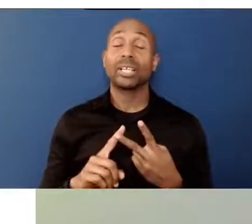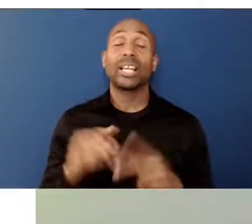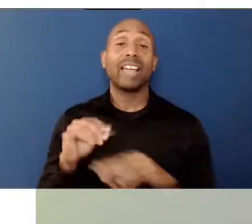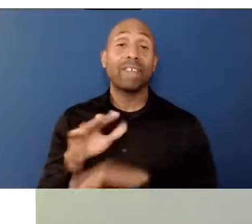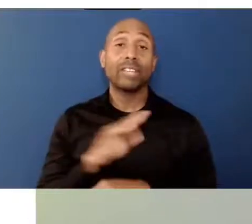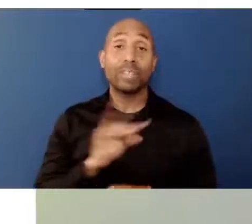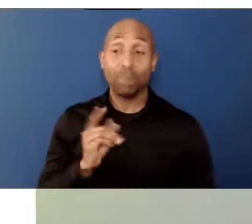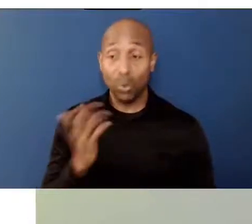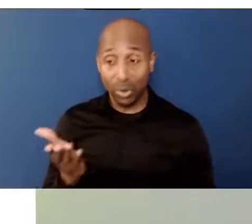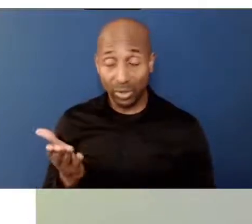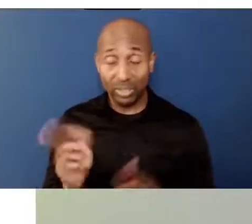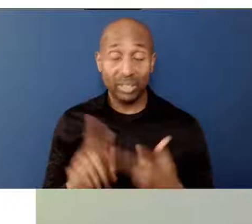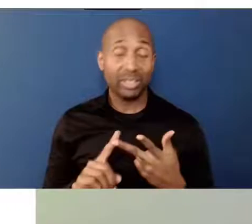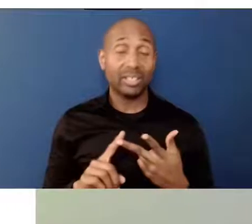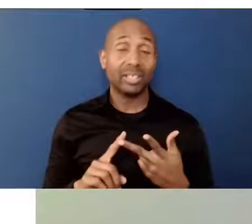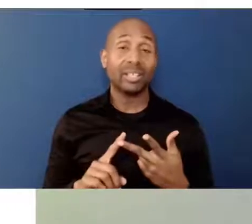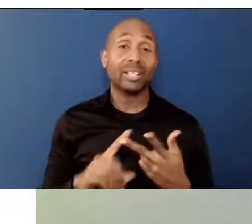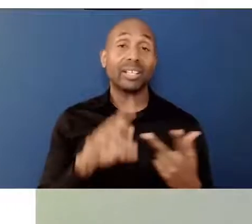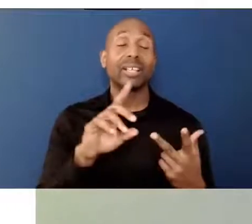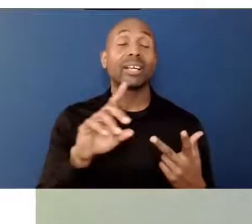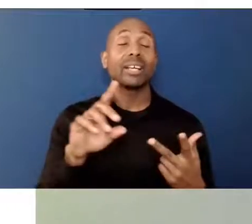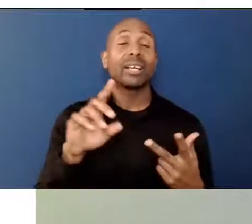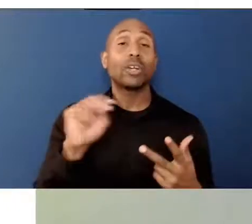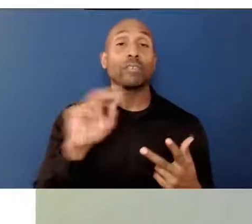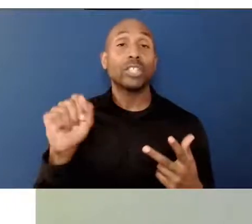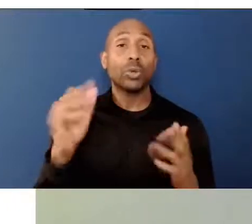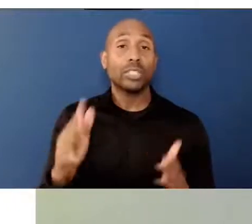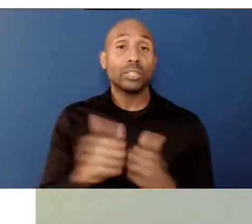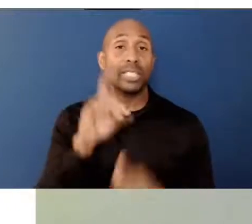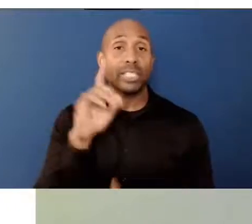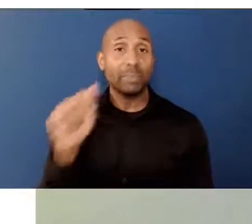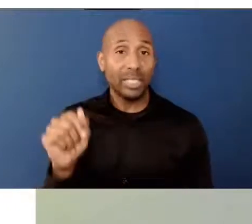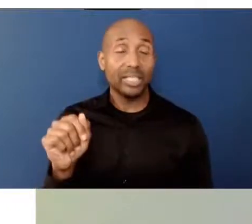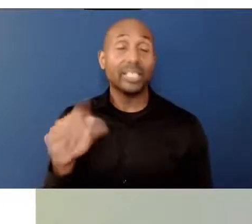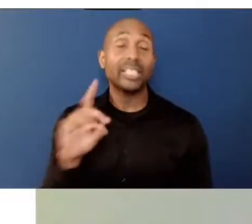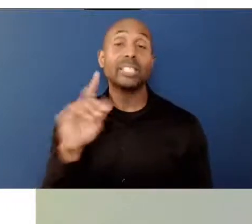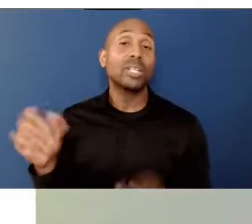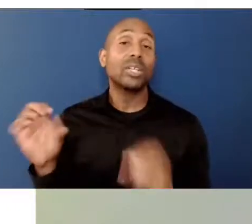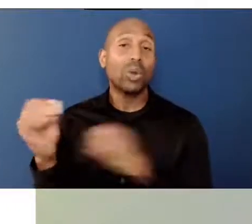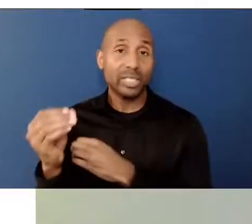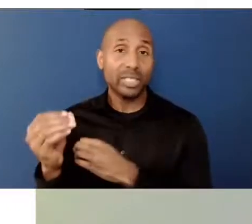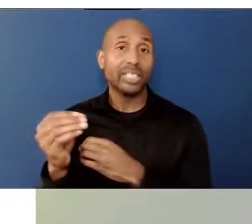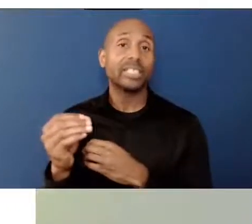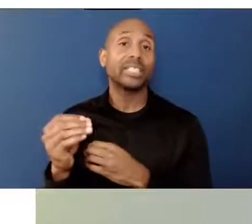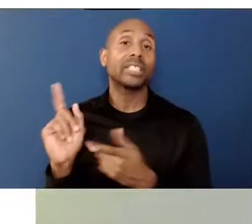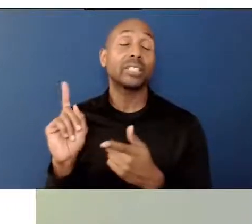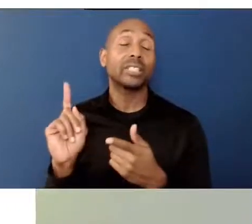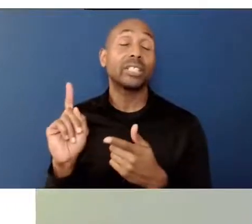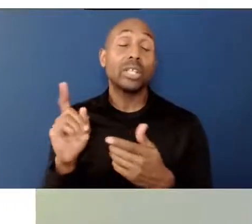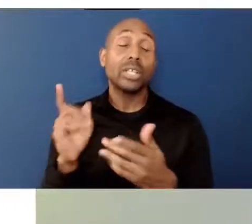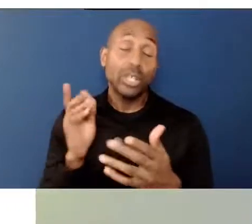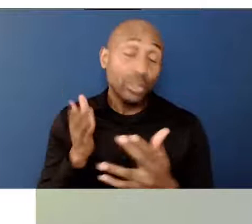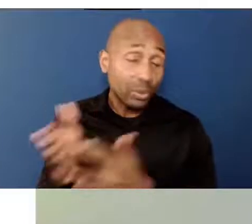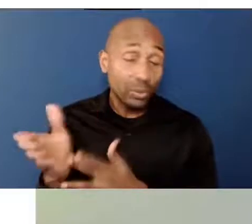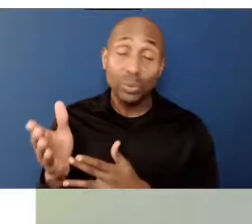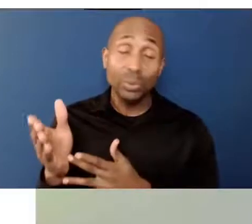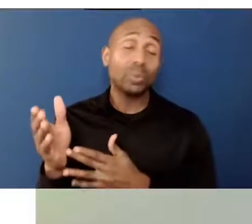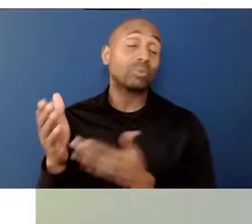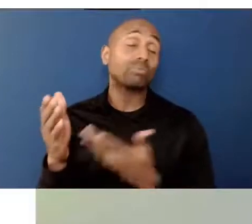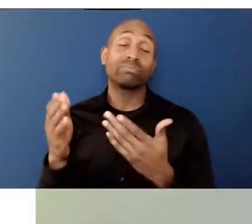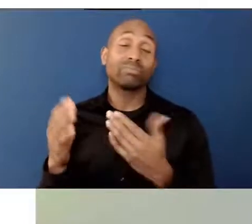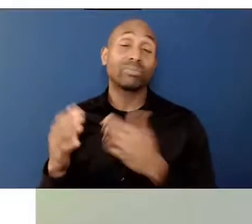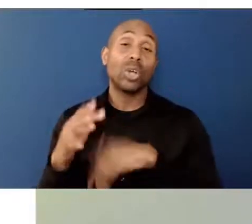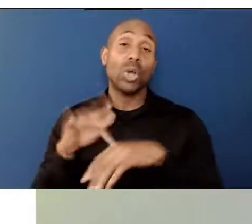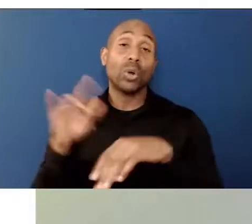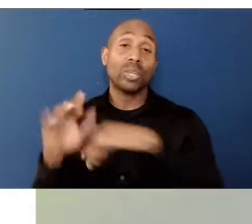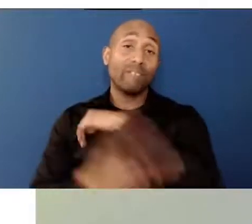Nova Scotians and disability organizations throughout the late summer, early fall. You know, every government accessibility